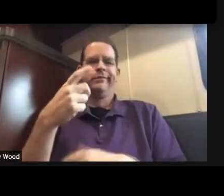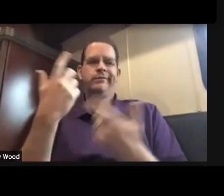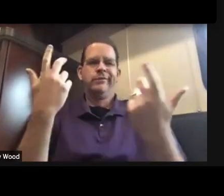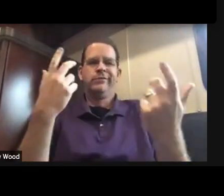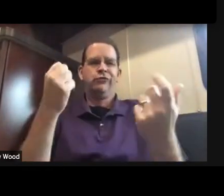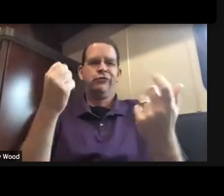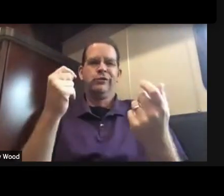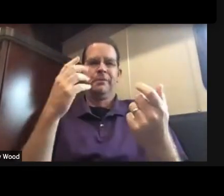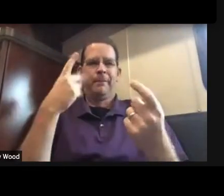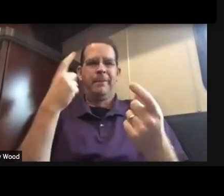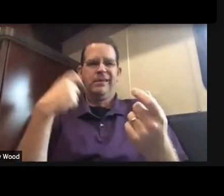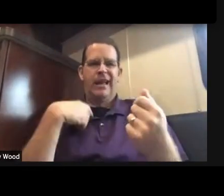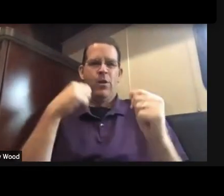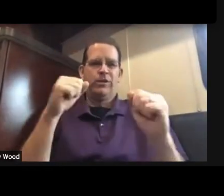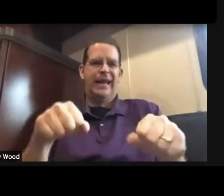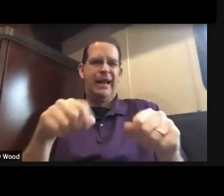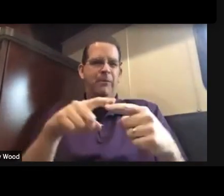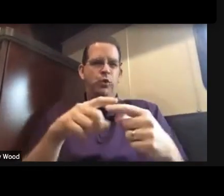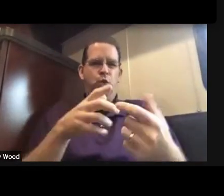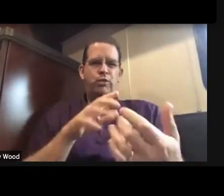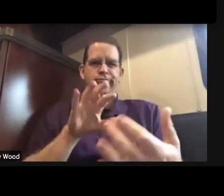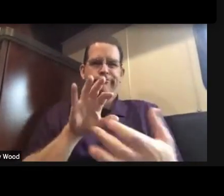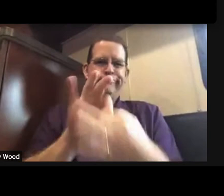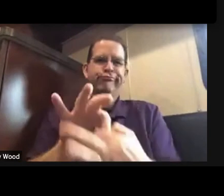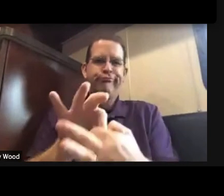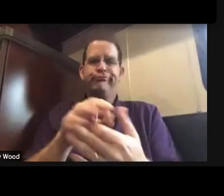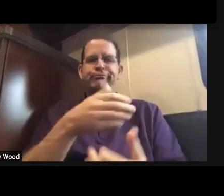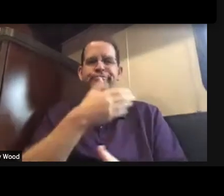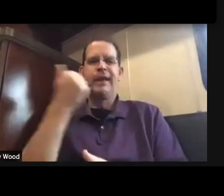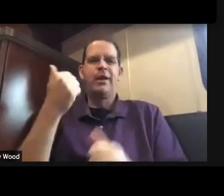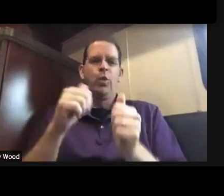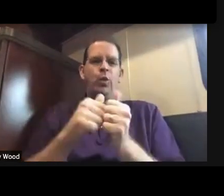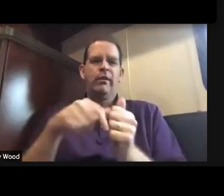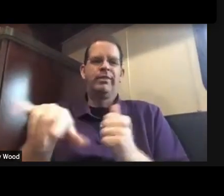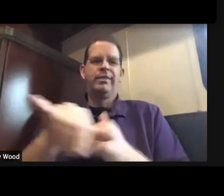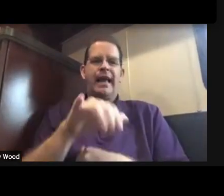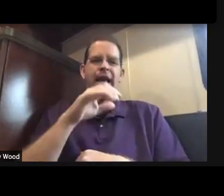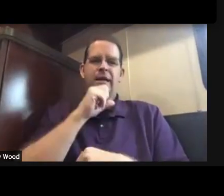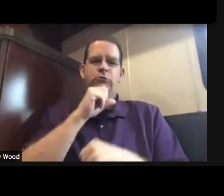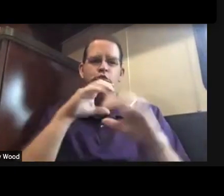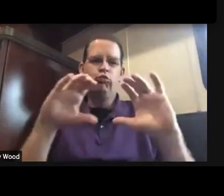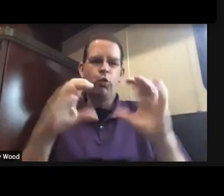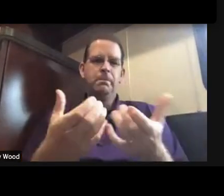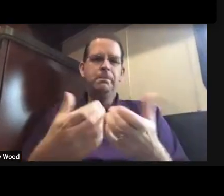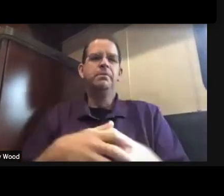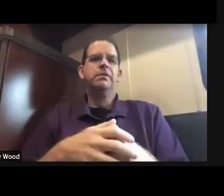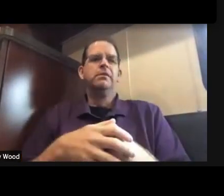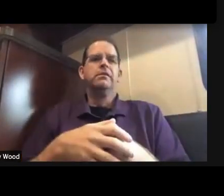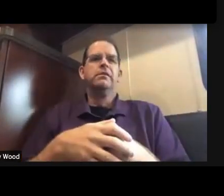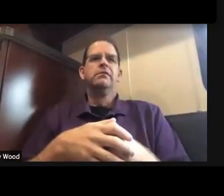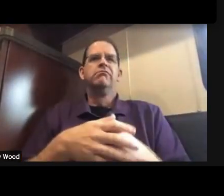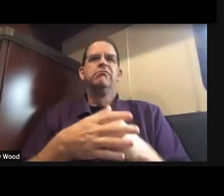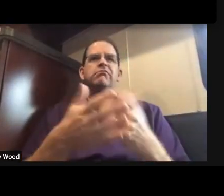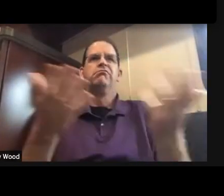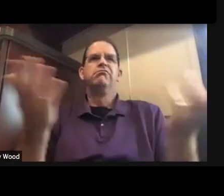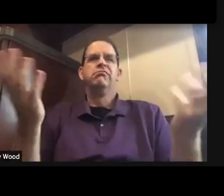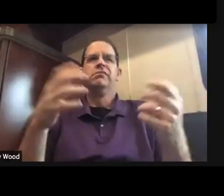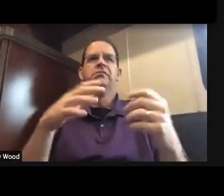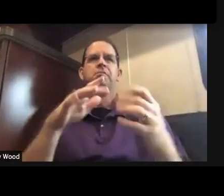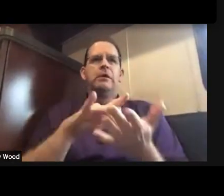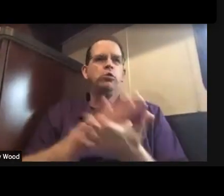then. Middle school and high school, I mean, I can really connect better with that age group.